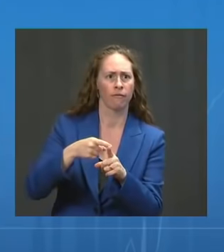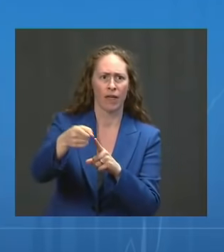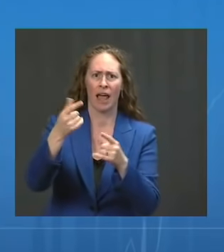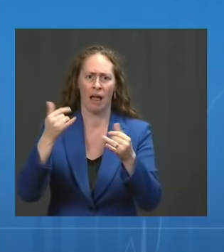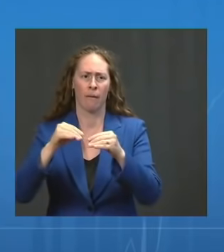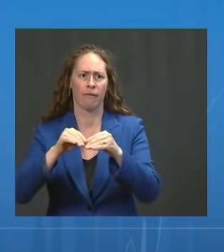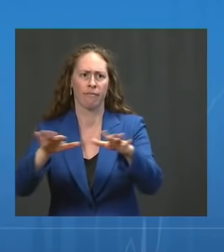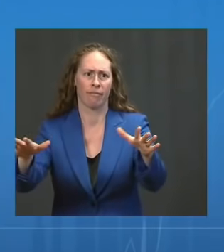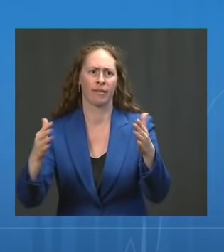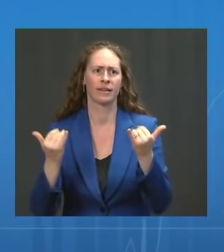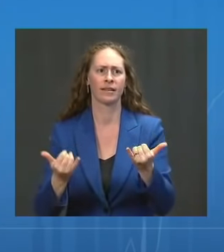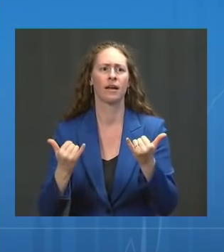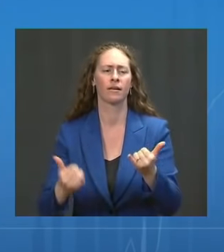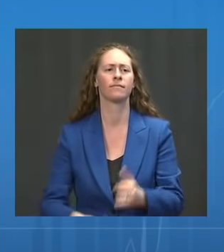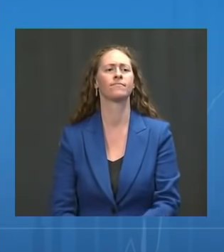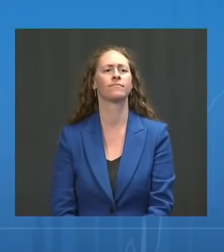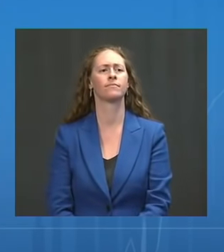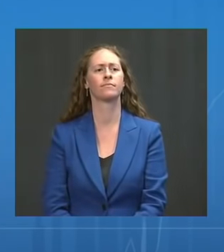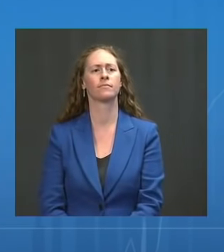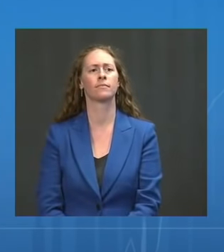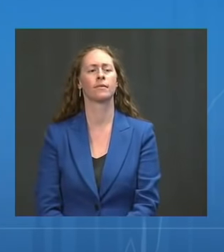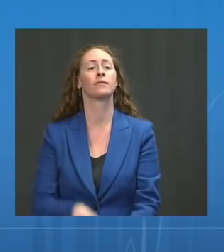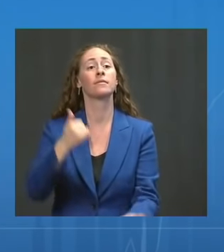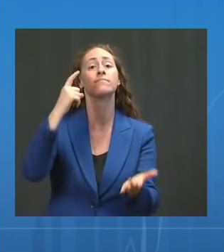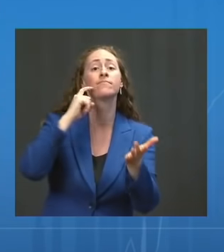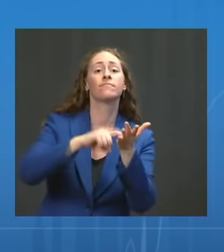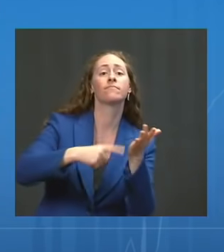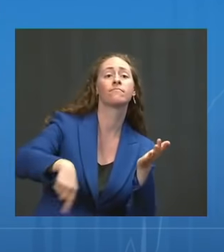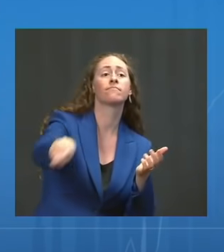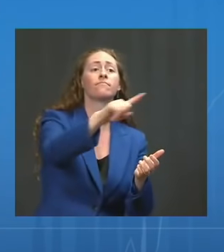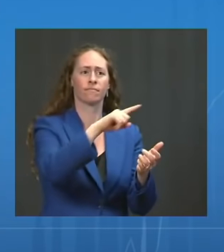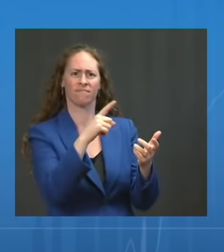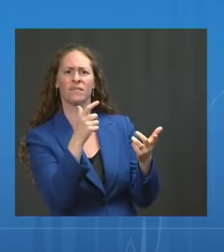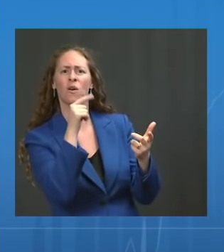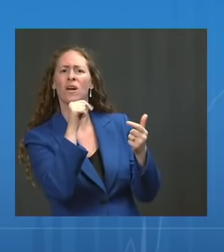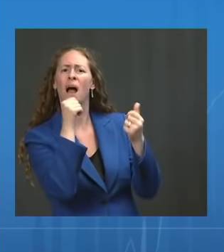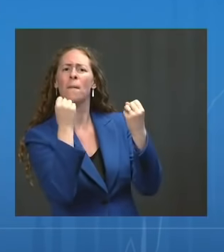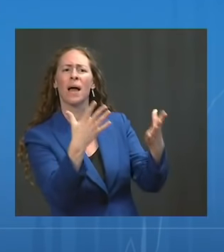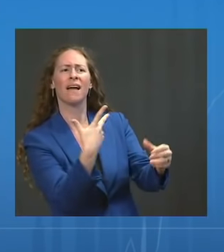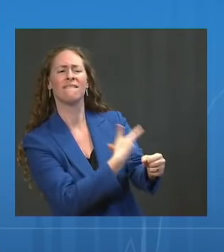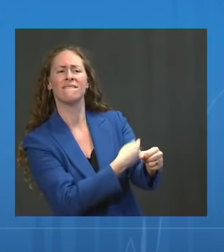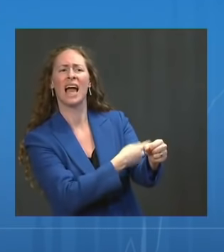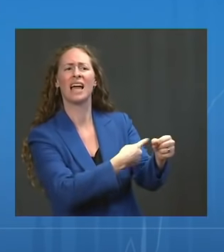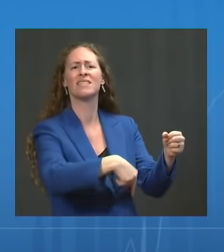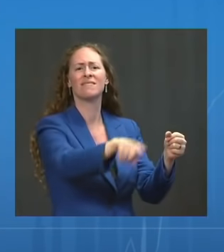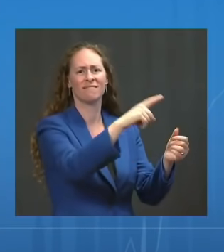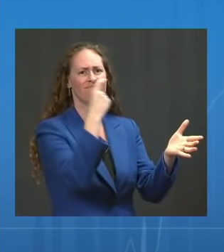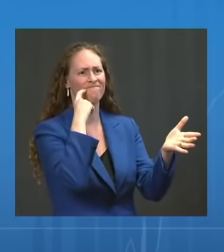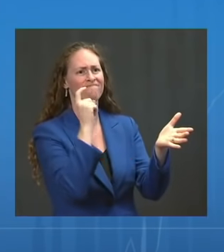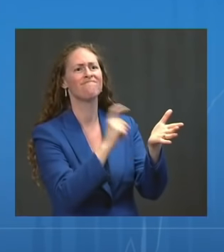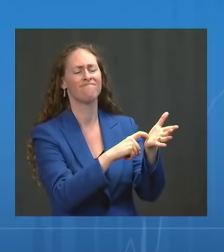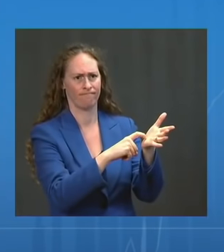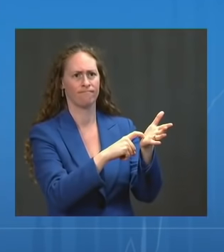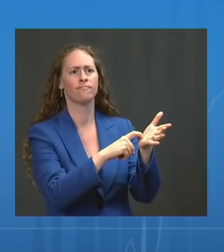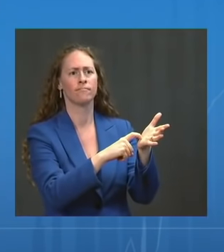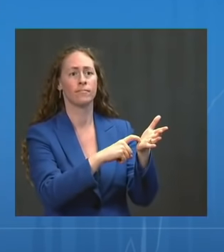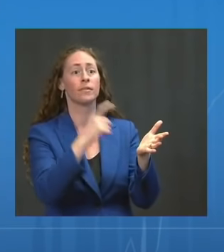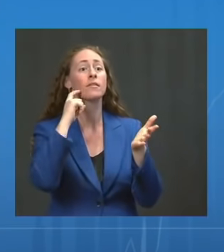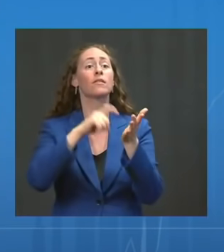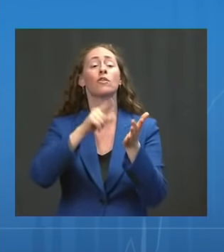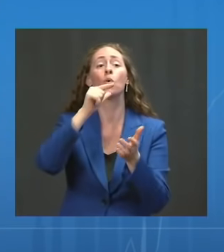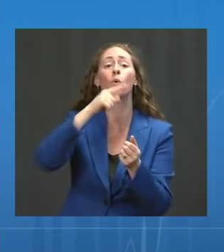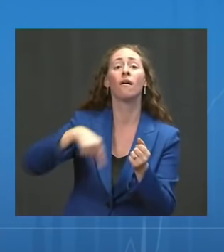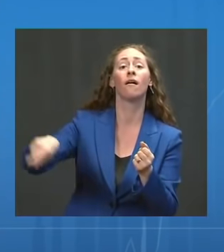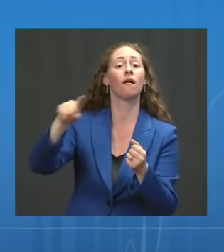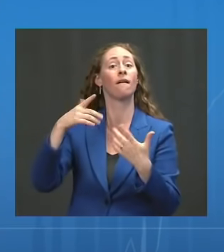listen. Vaccination rates. So this remains a pandemic of the unvaccinated. We know